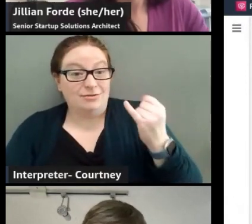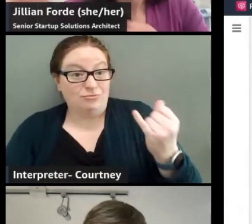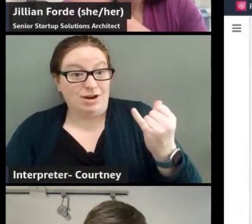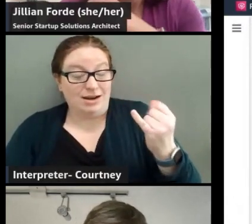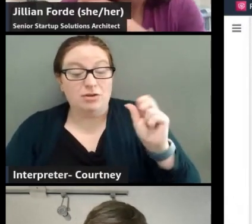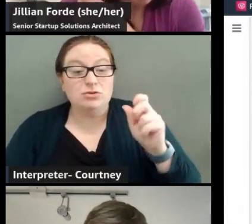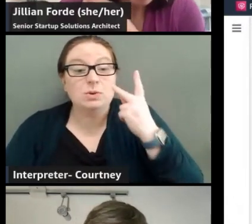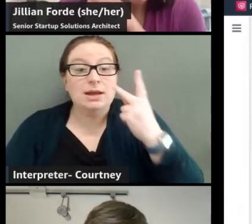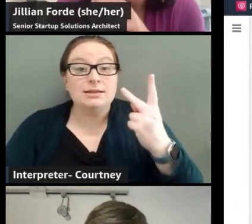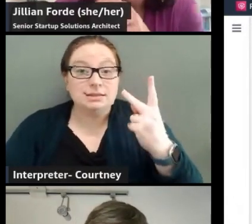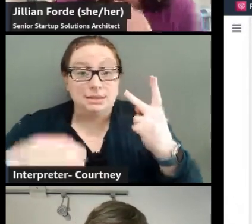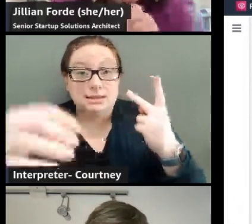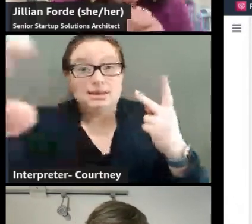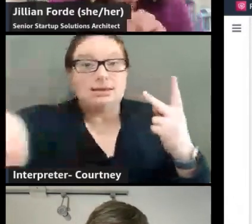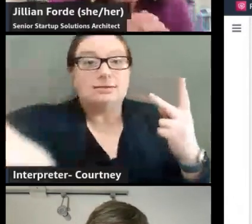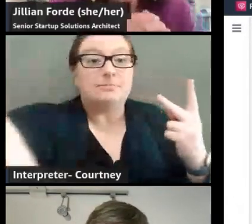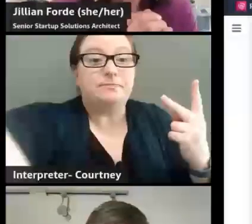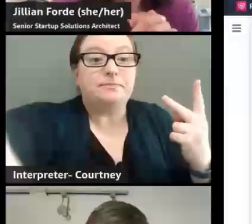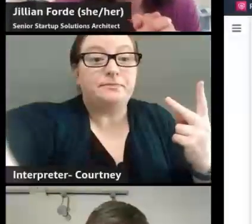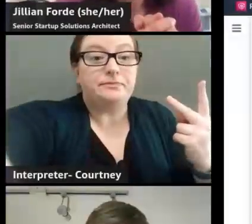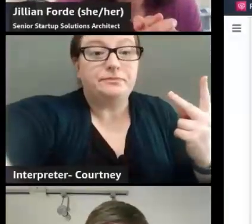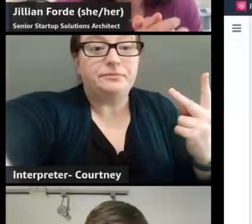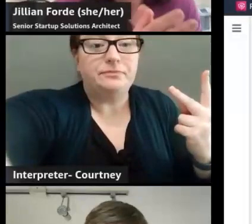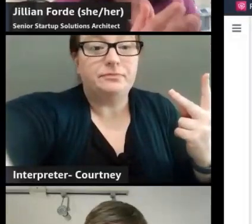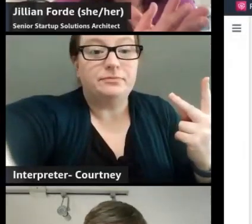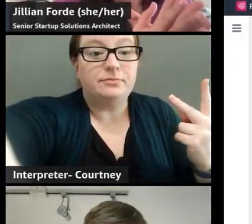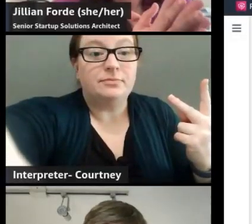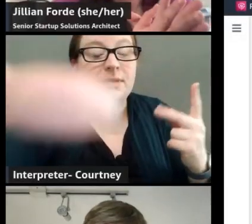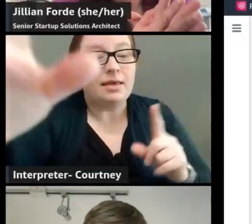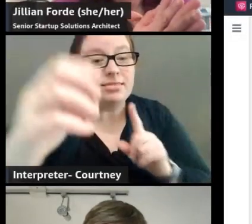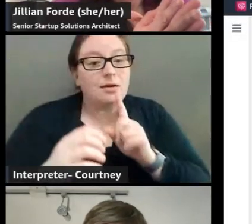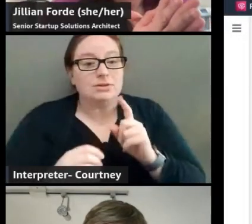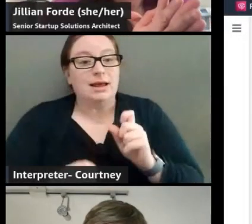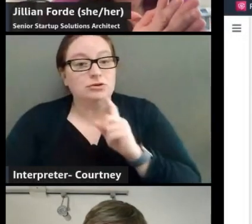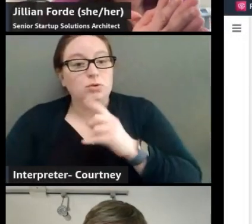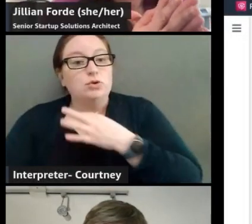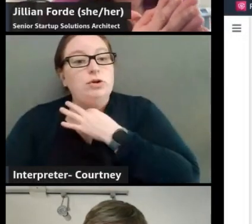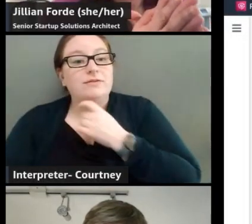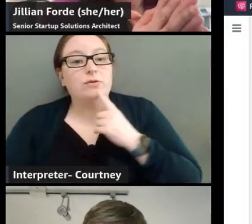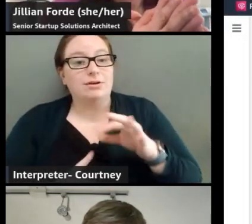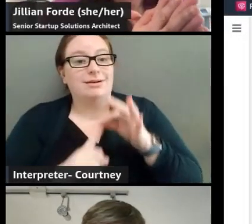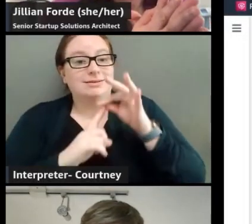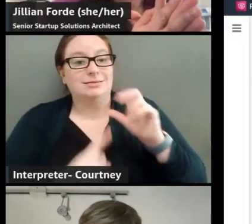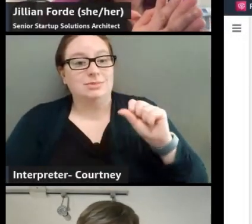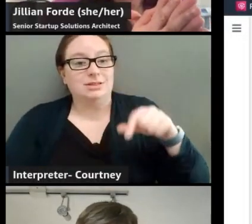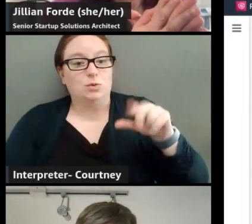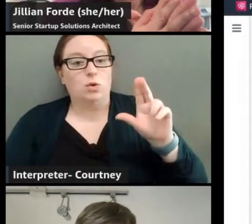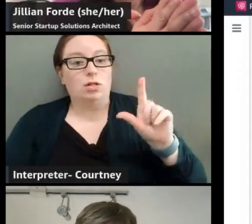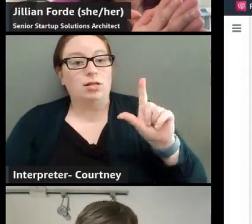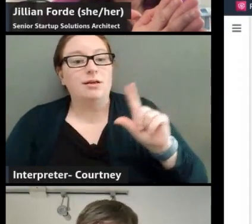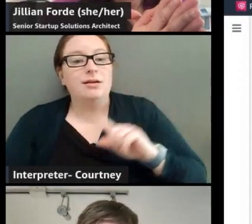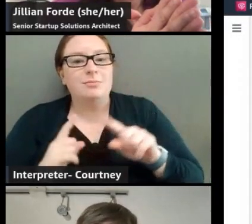that this was the actual query we had in the custom SQL, but you will see that there's 52,001 records that match